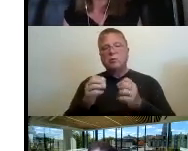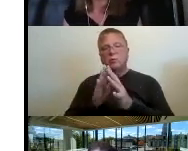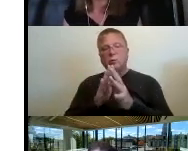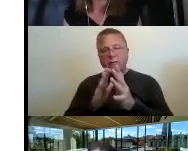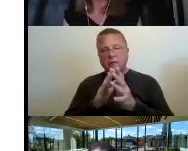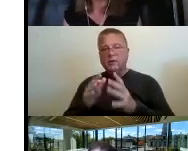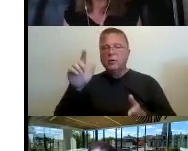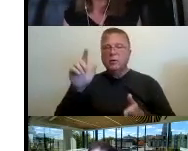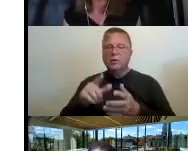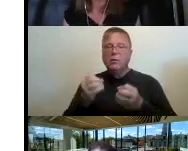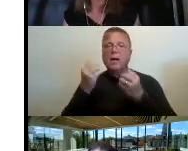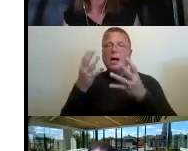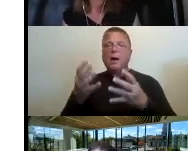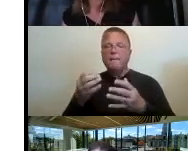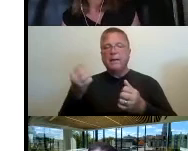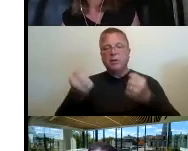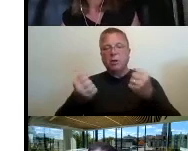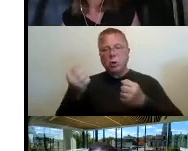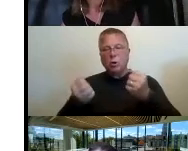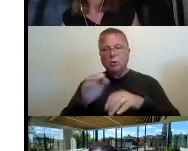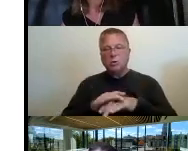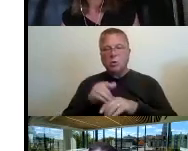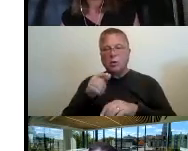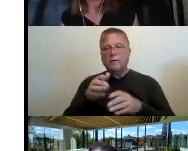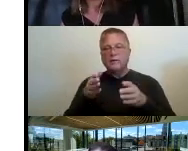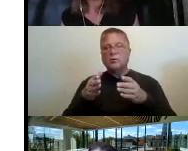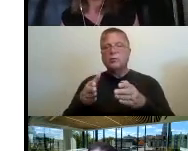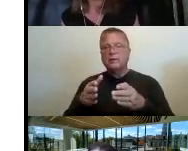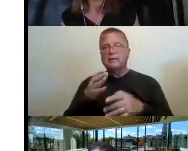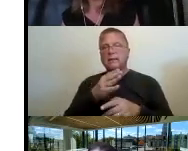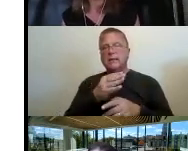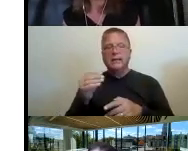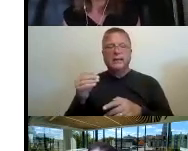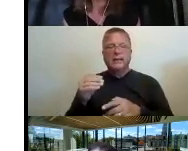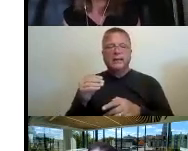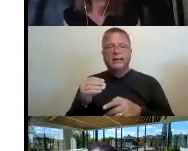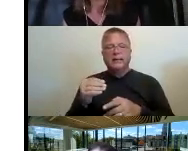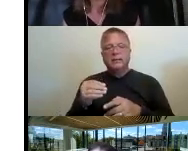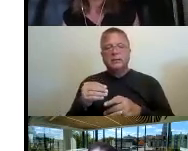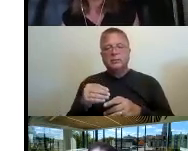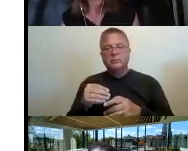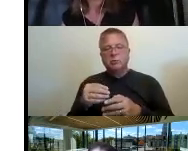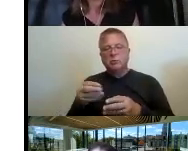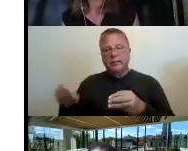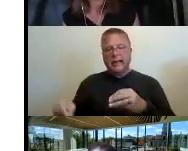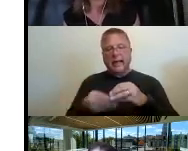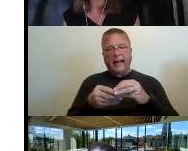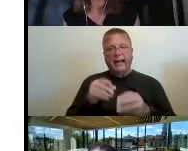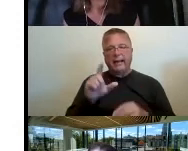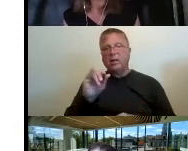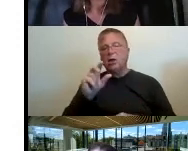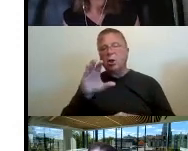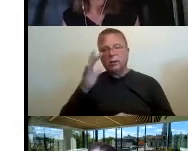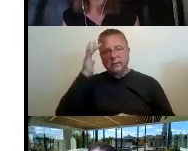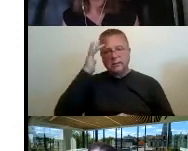the volume of vehicles that would be on these streets. You're, you know, introducing logic to, you know, what would otherwise be wrong